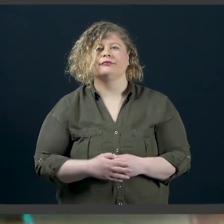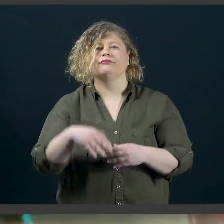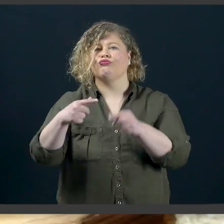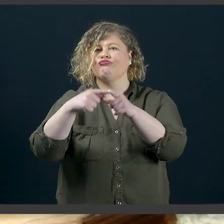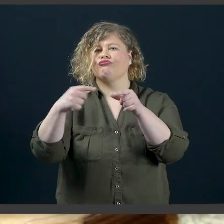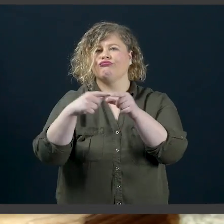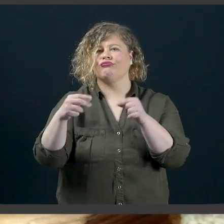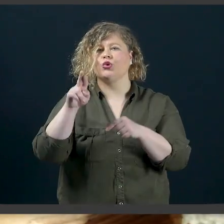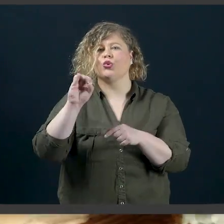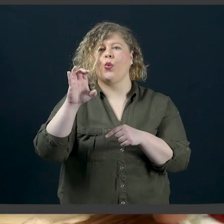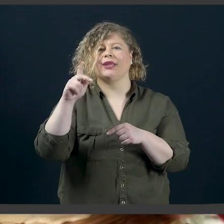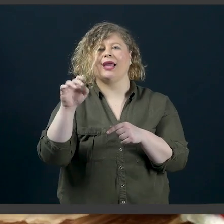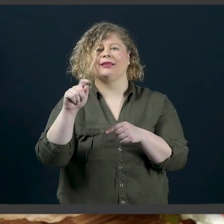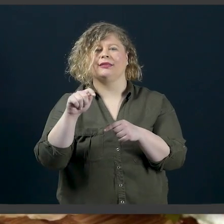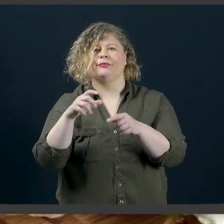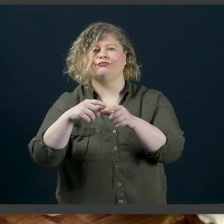Rocket,